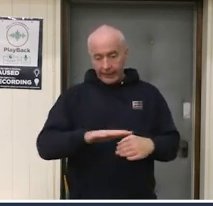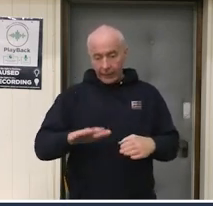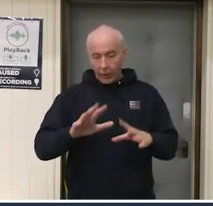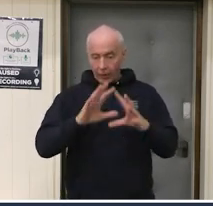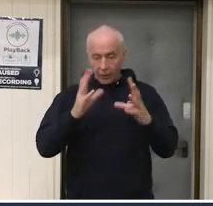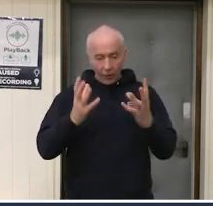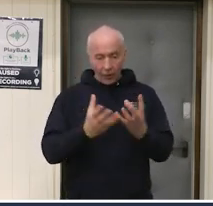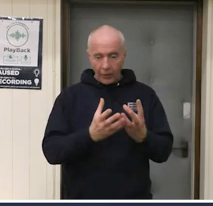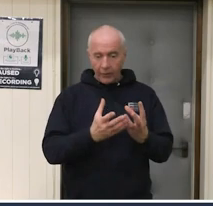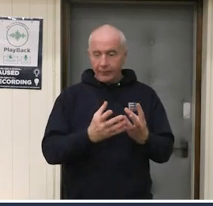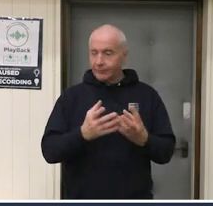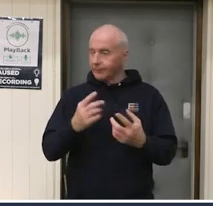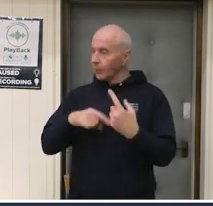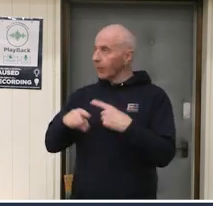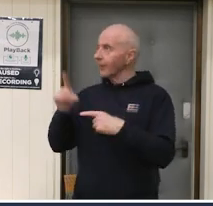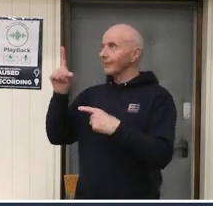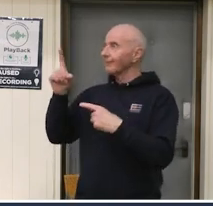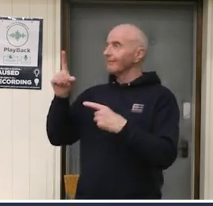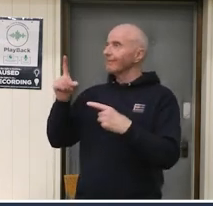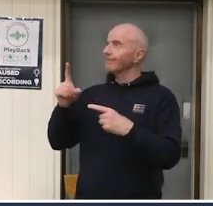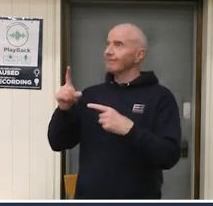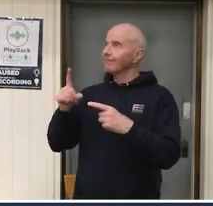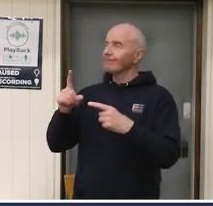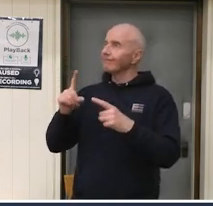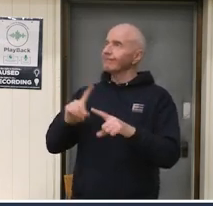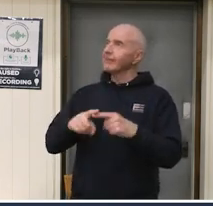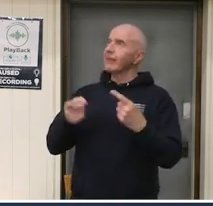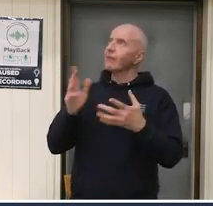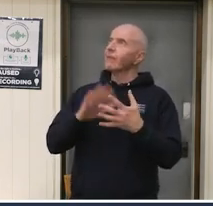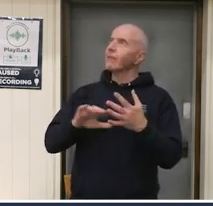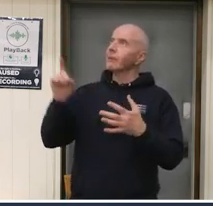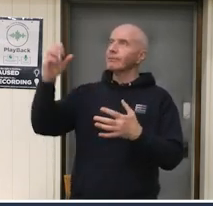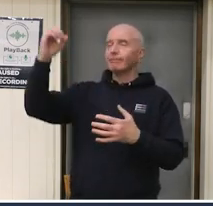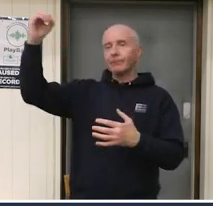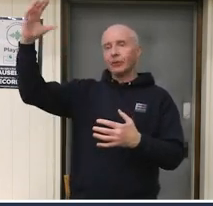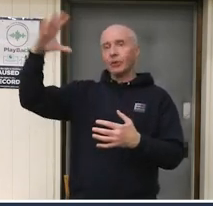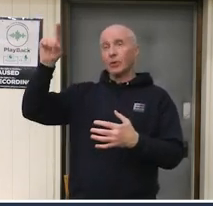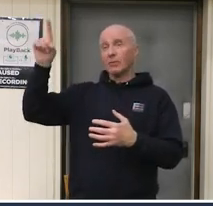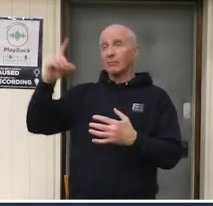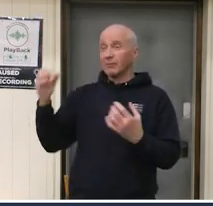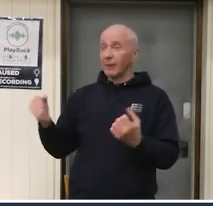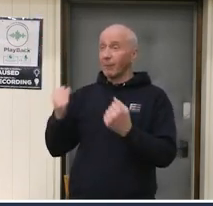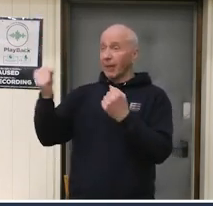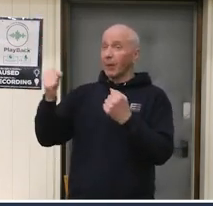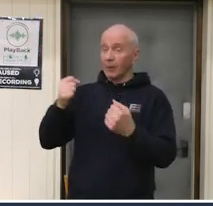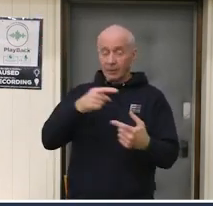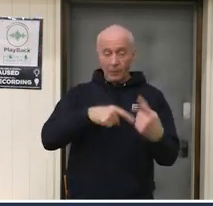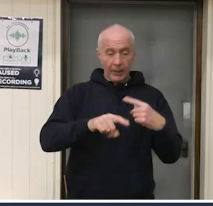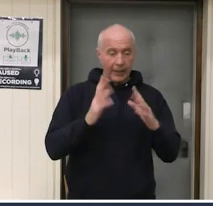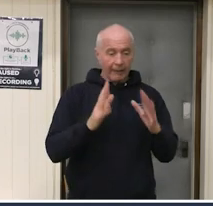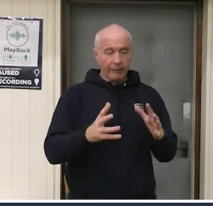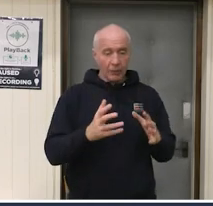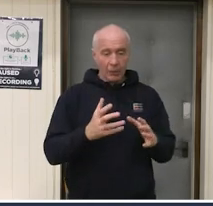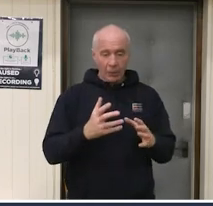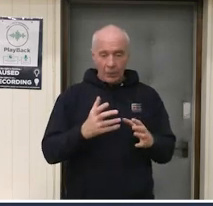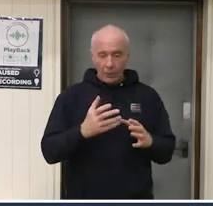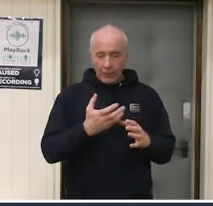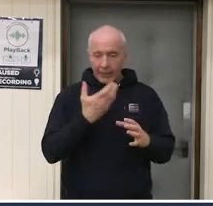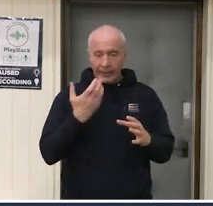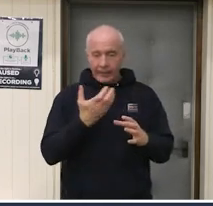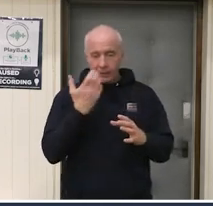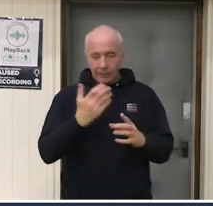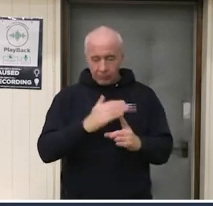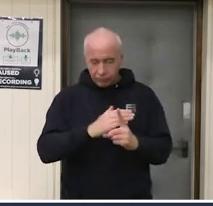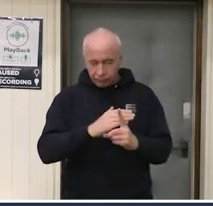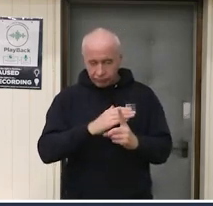So we have to be a bit more cunning. We have to heat the material in order to get enough reactions